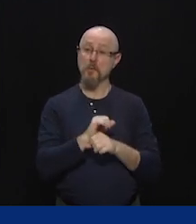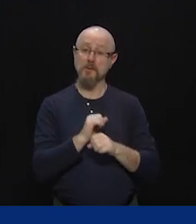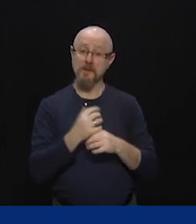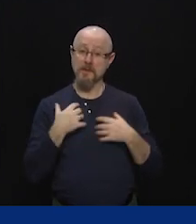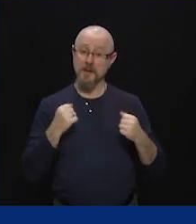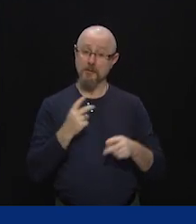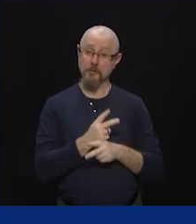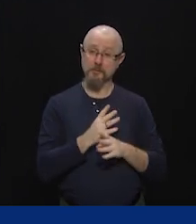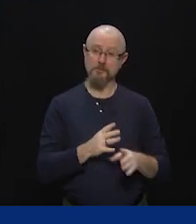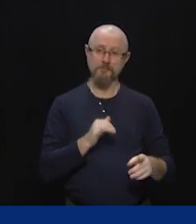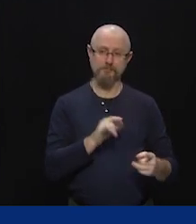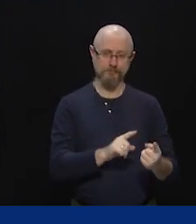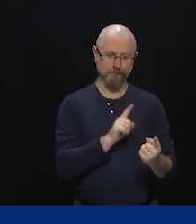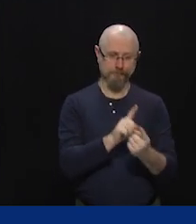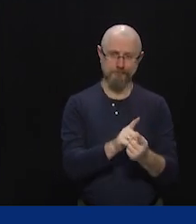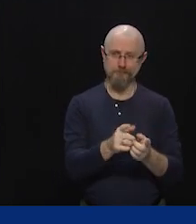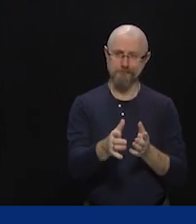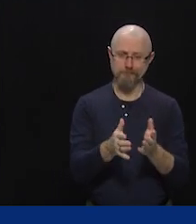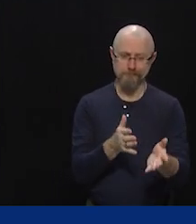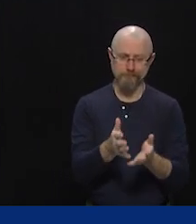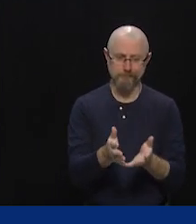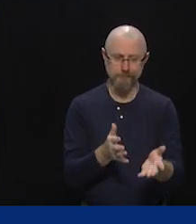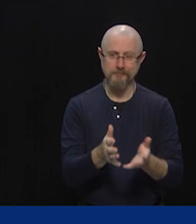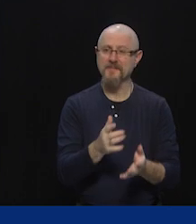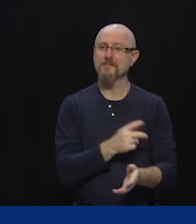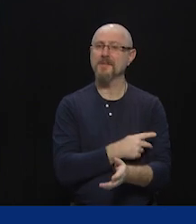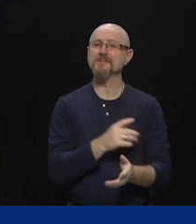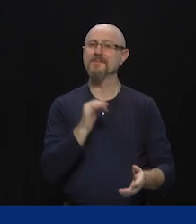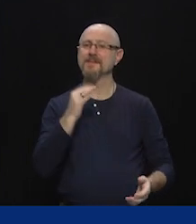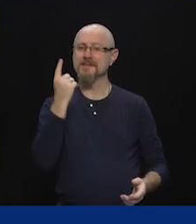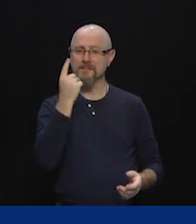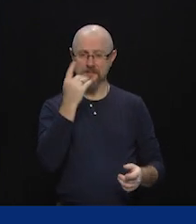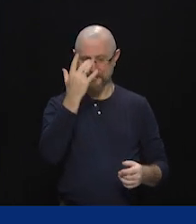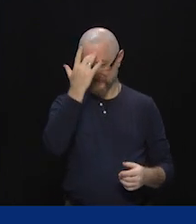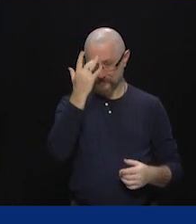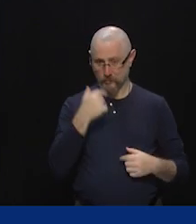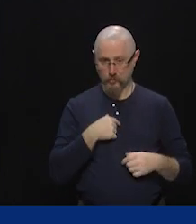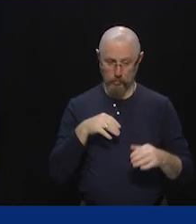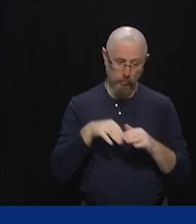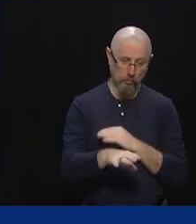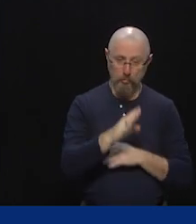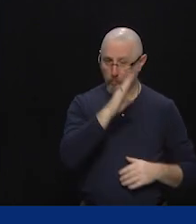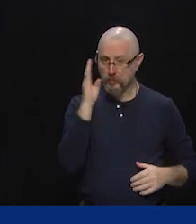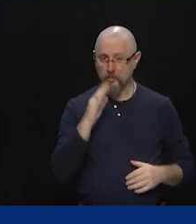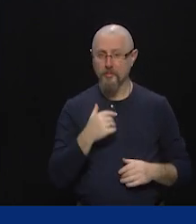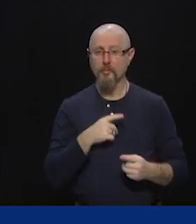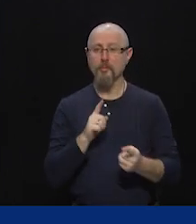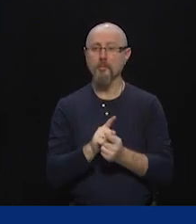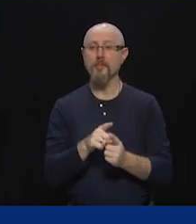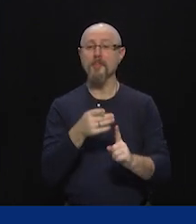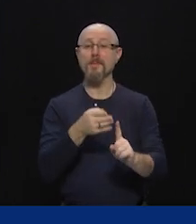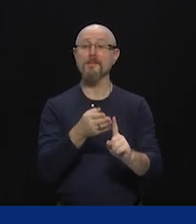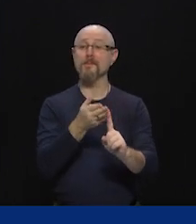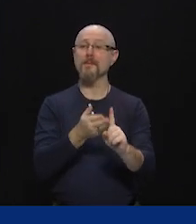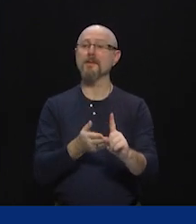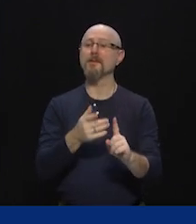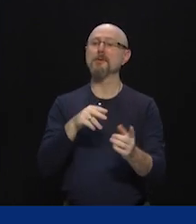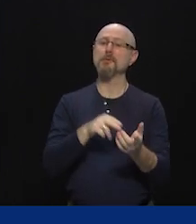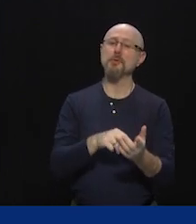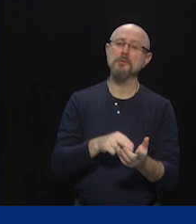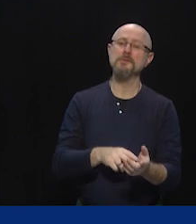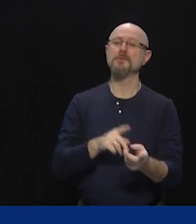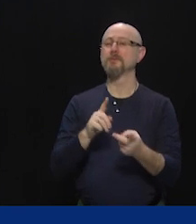go into a hospital and you're very sick and you're vulnerable, and if you are encountering a healthcare worker, a nurse or an aide, an